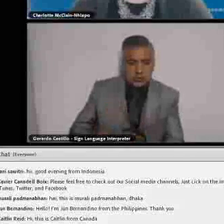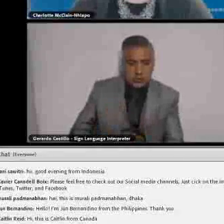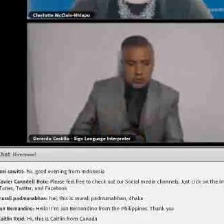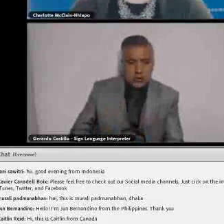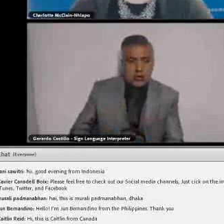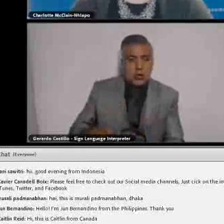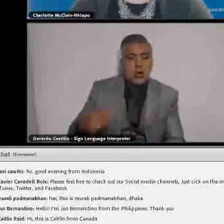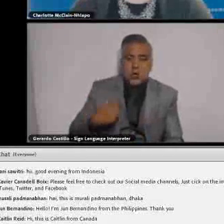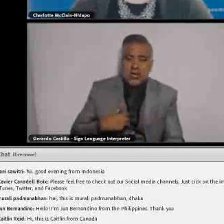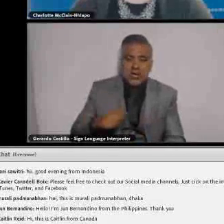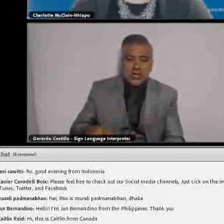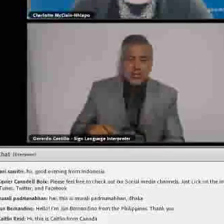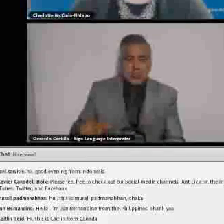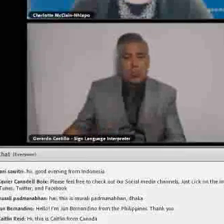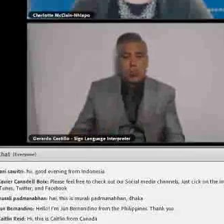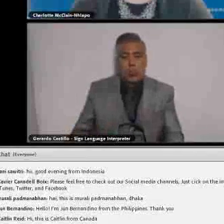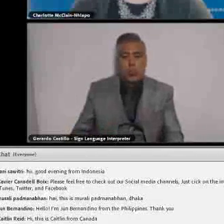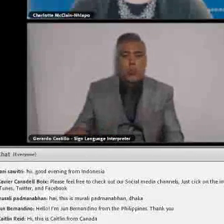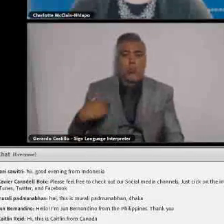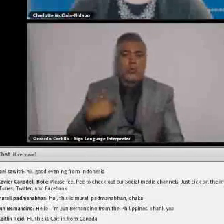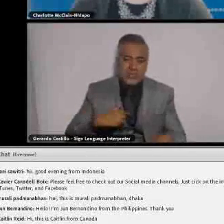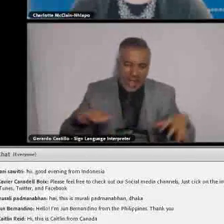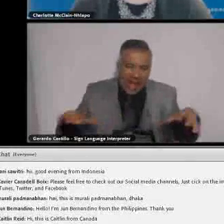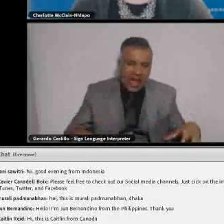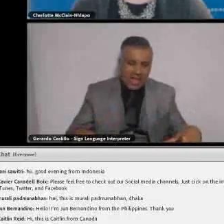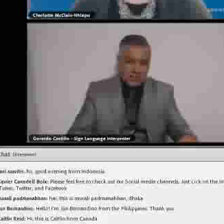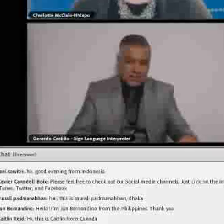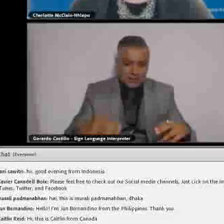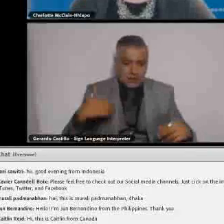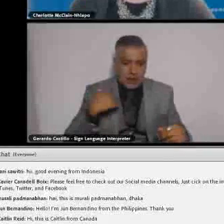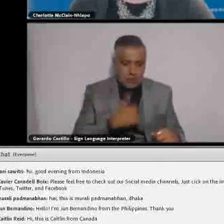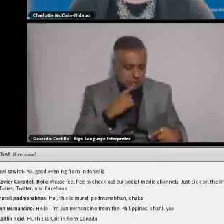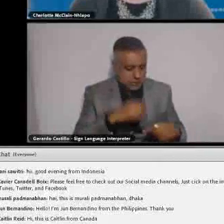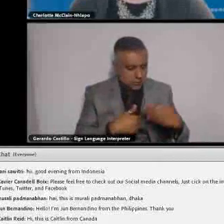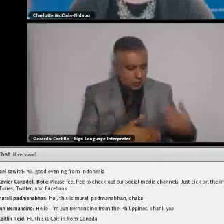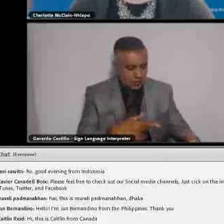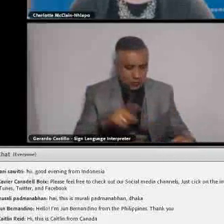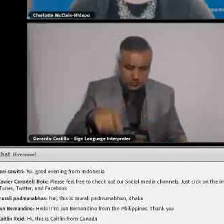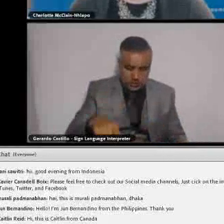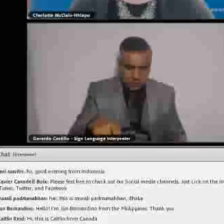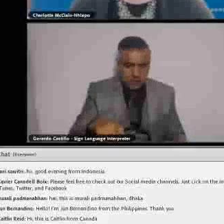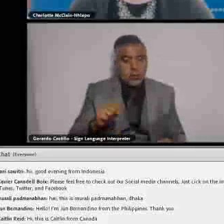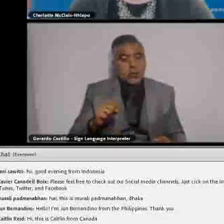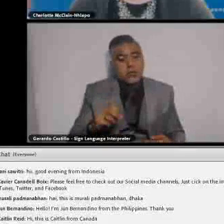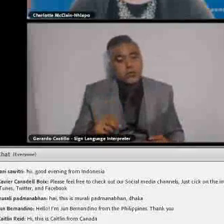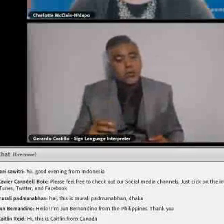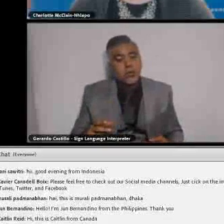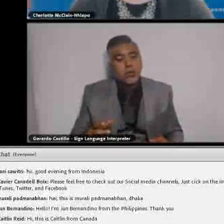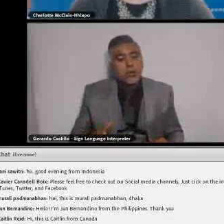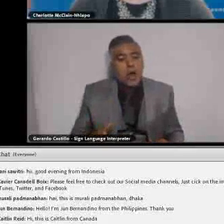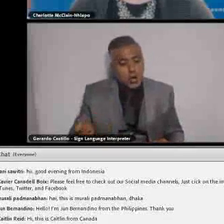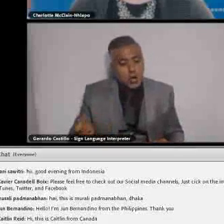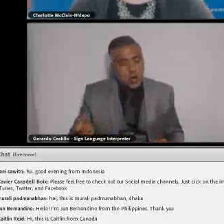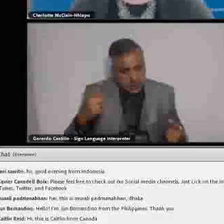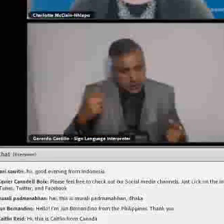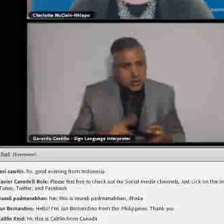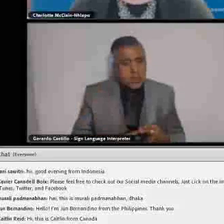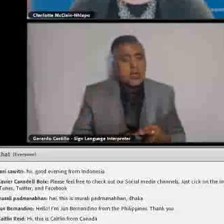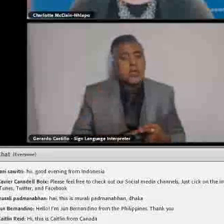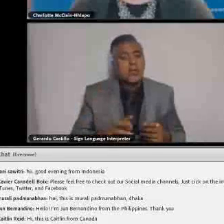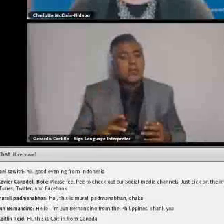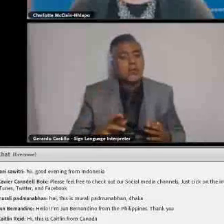active agents and equal partners in this process. So understanding that and formalizing the role of community is